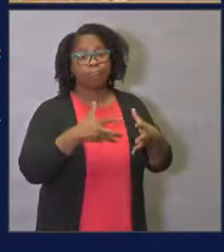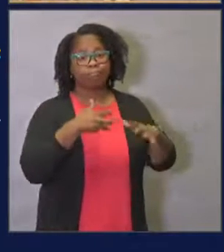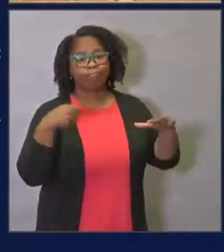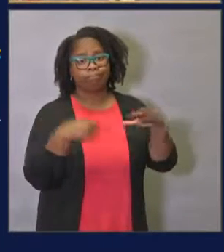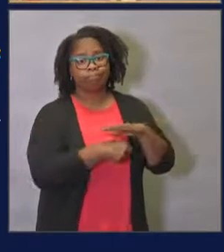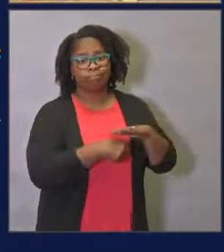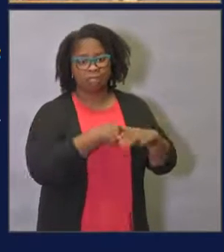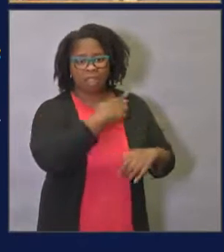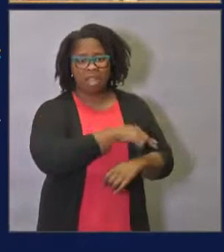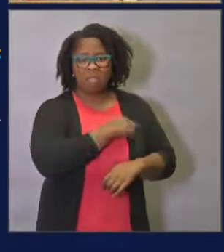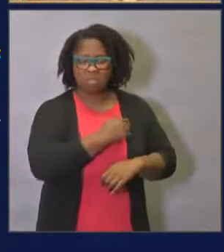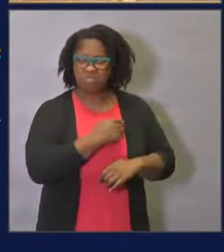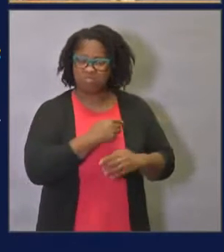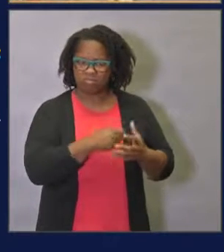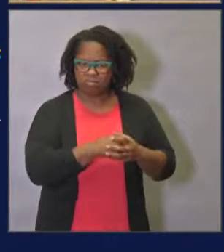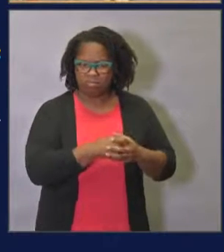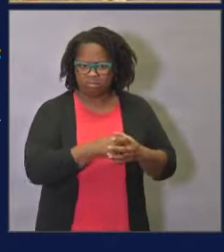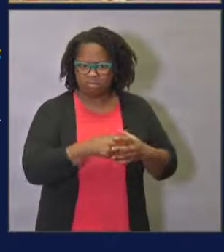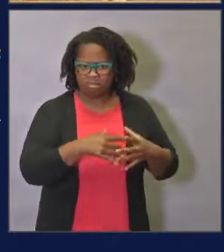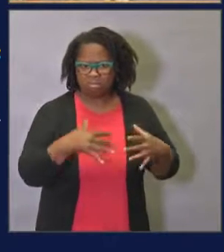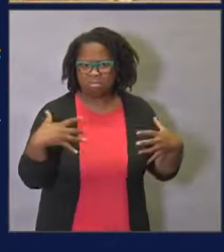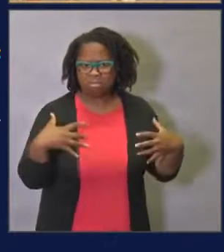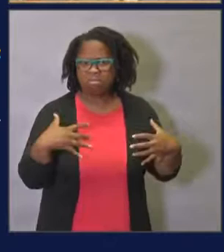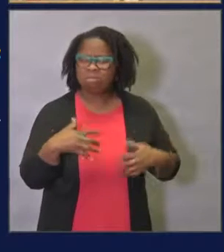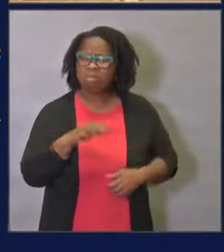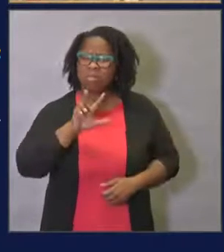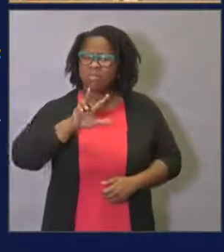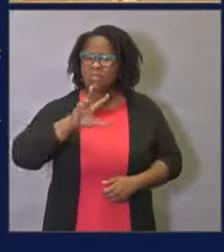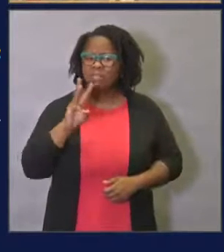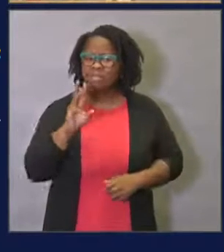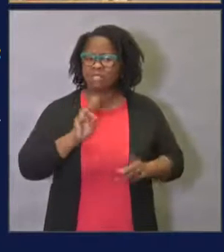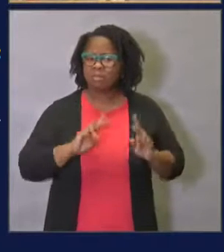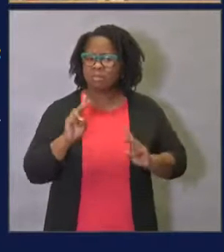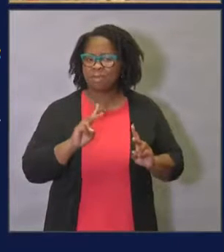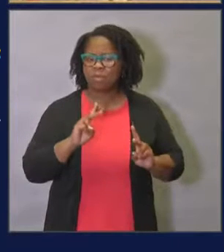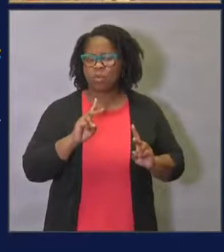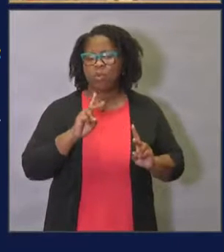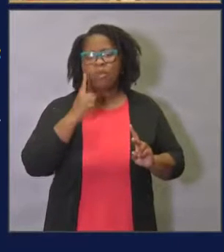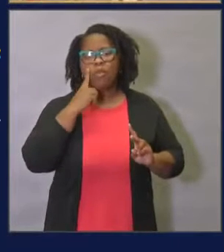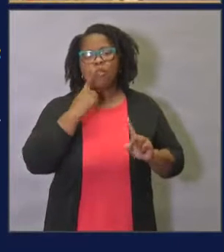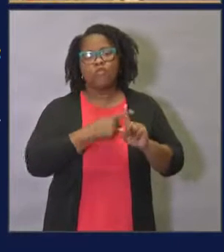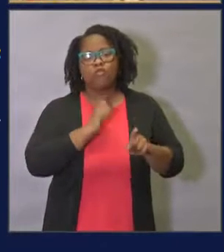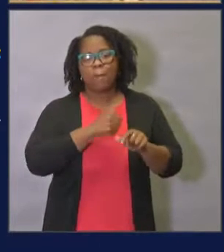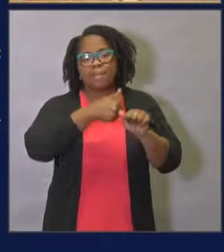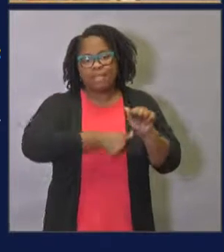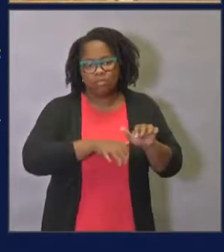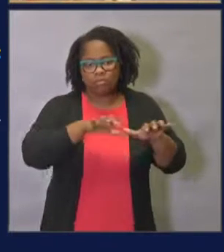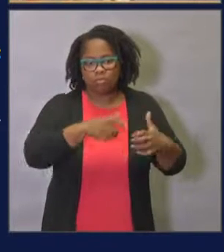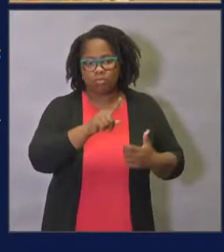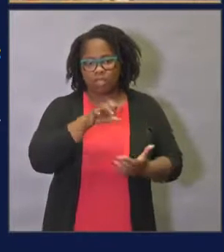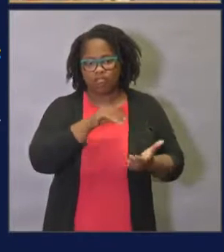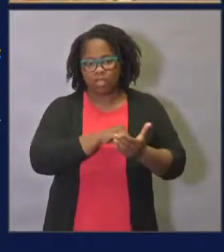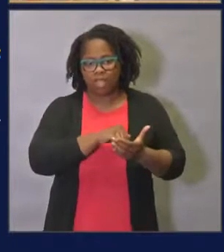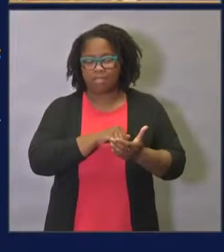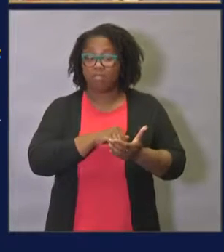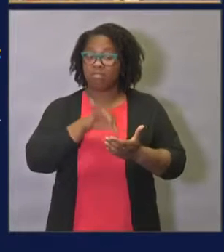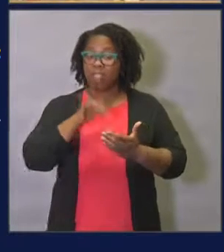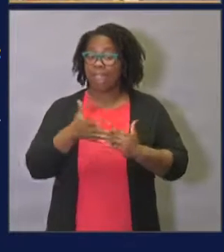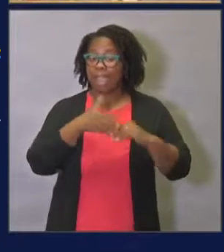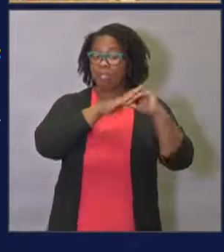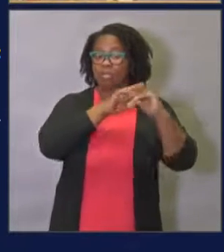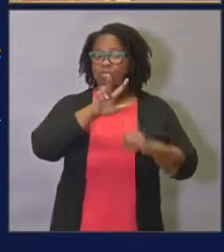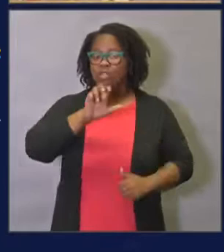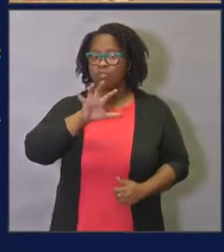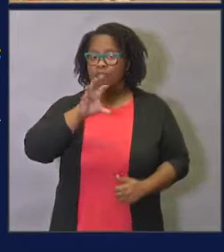increasing to 36 hospitalizations per 100,000 people. This is a 350% increase since